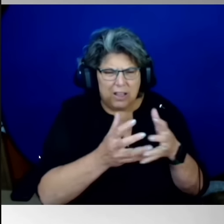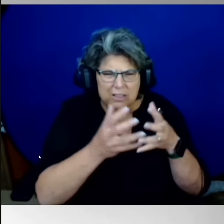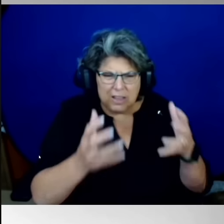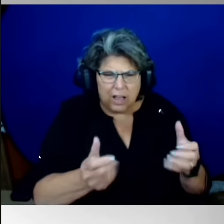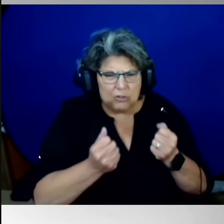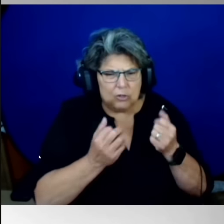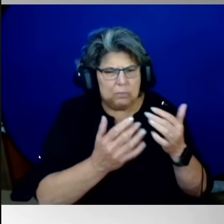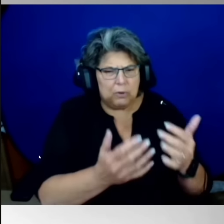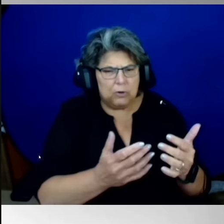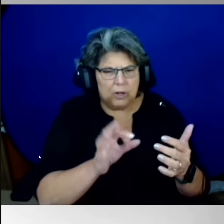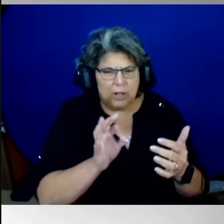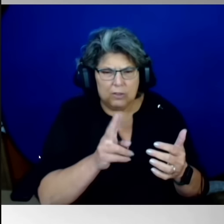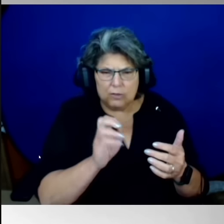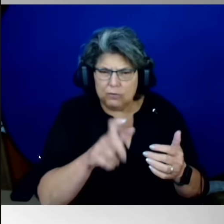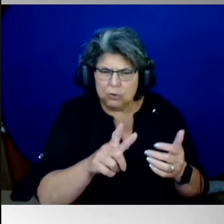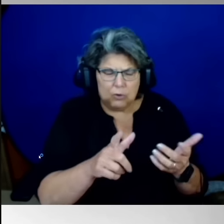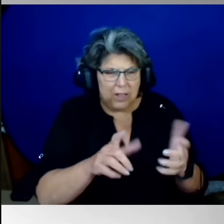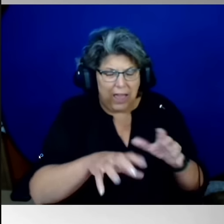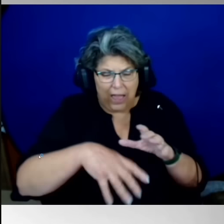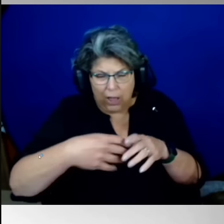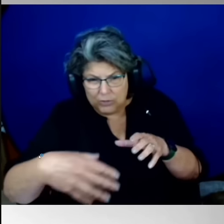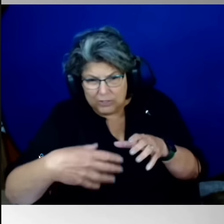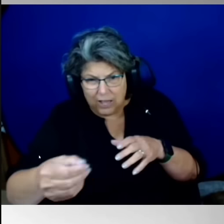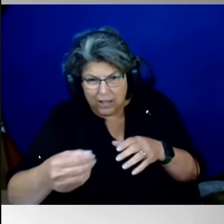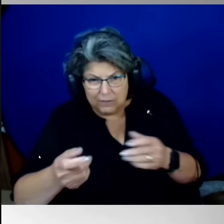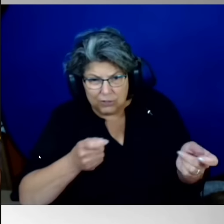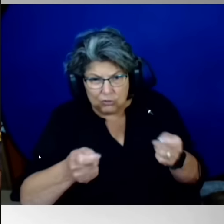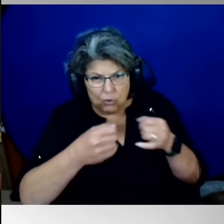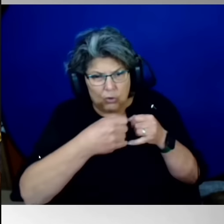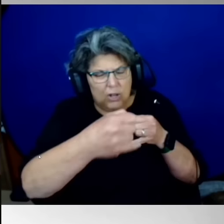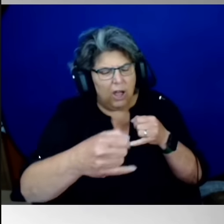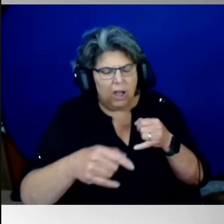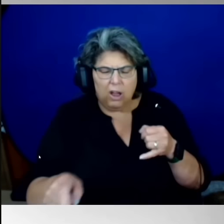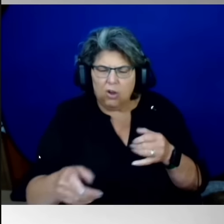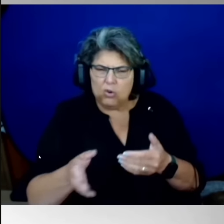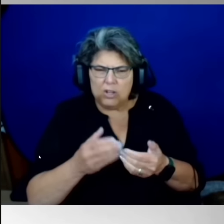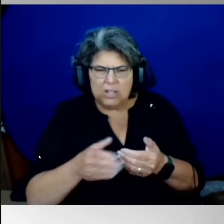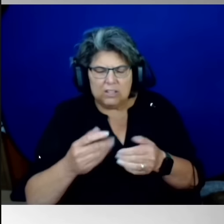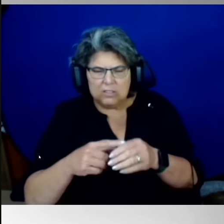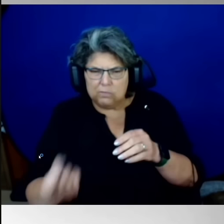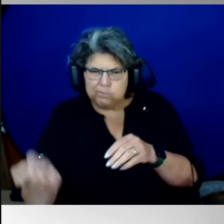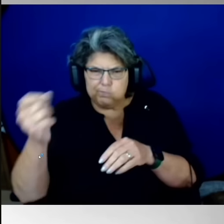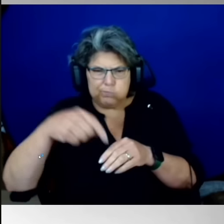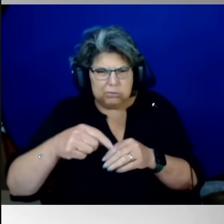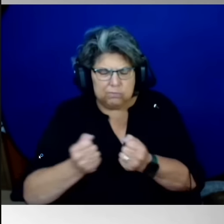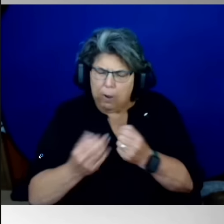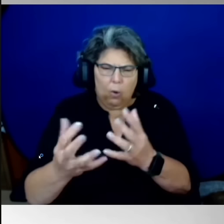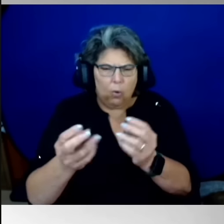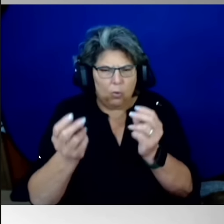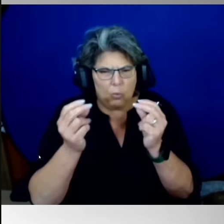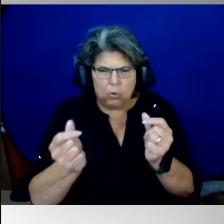fuels outside of the control line are extremely receptive to the ember cast and any spots that may occur.